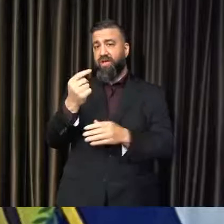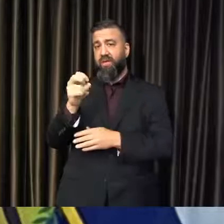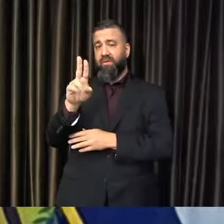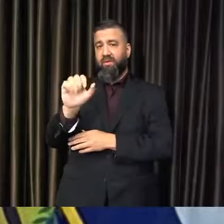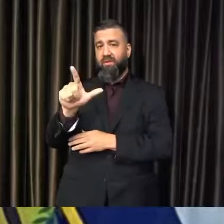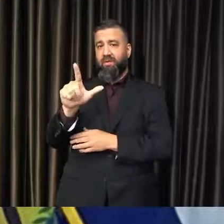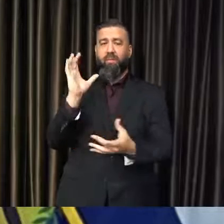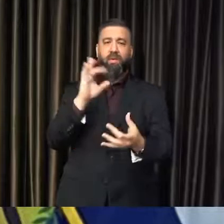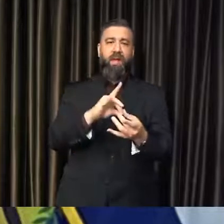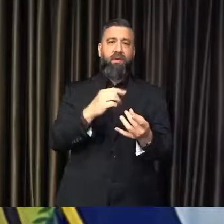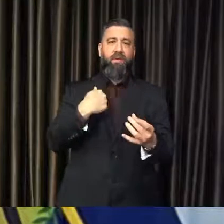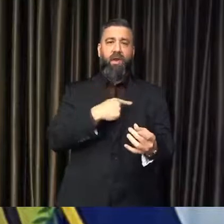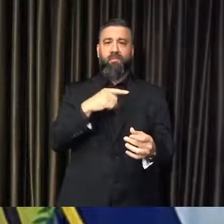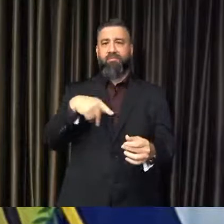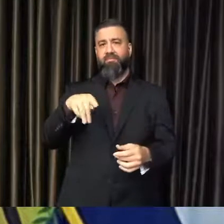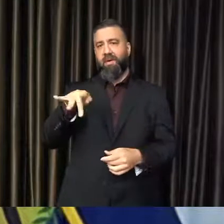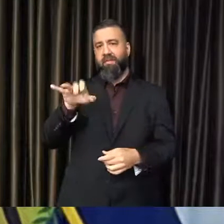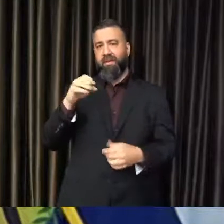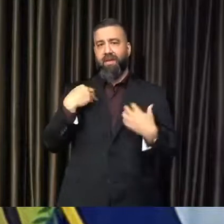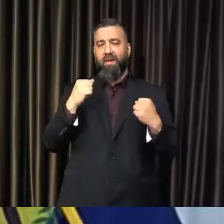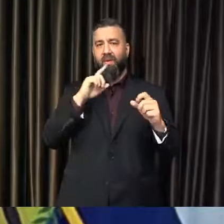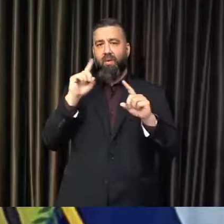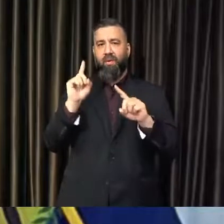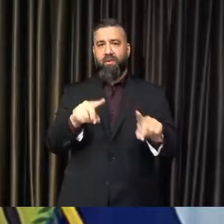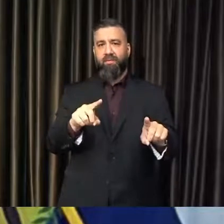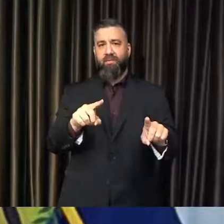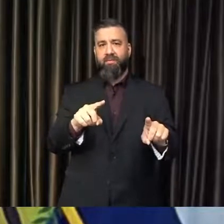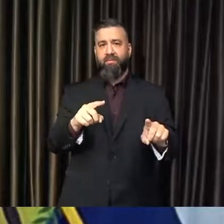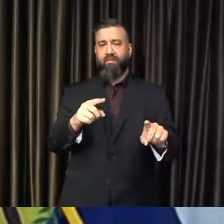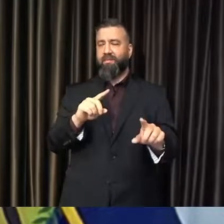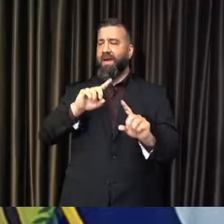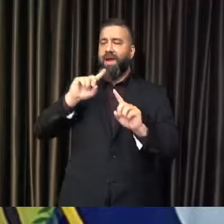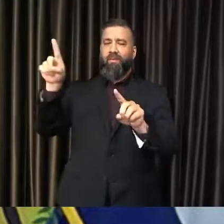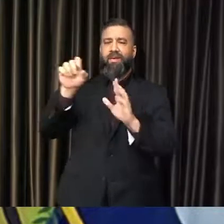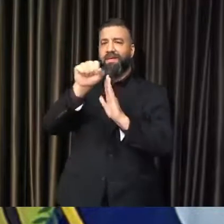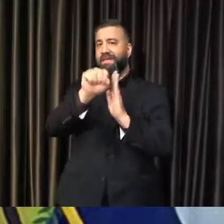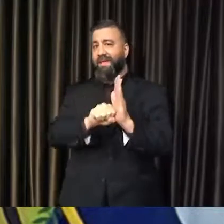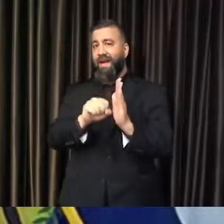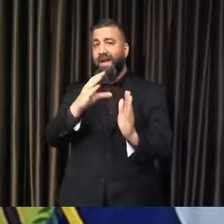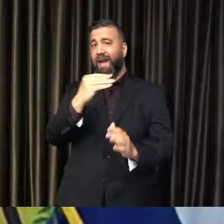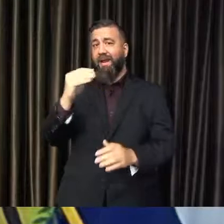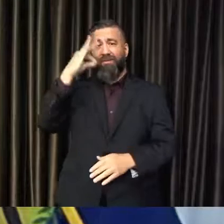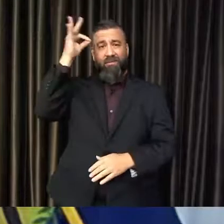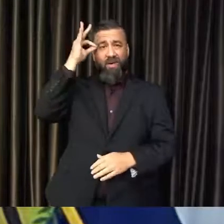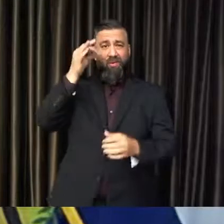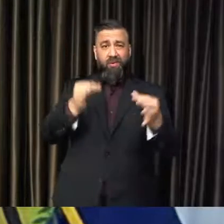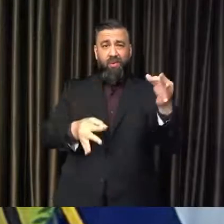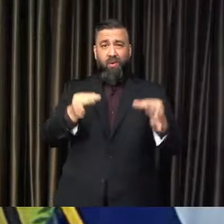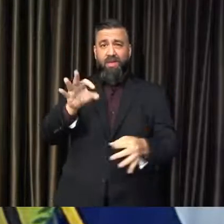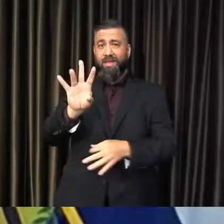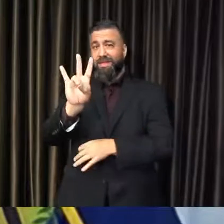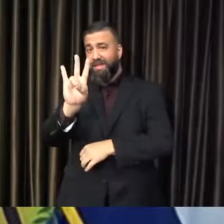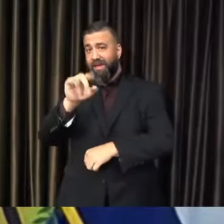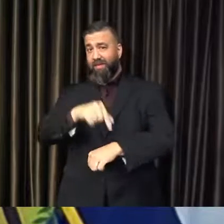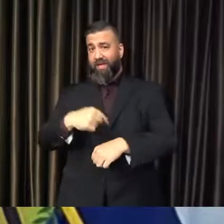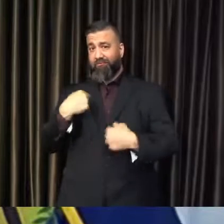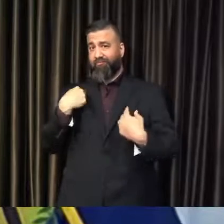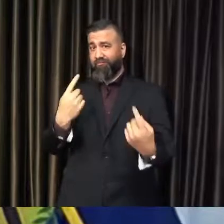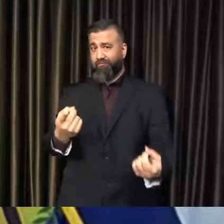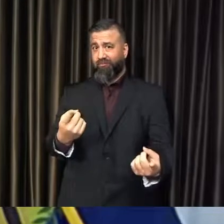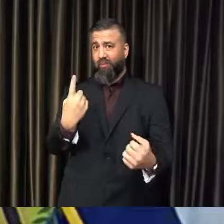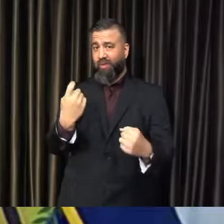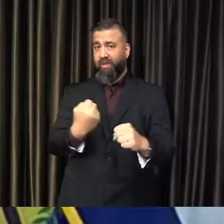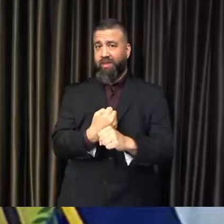health orders. We've been to state and federal courts 7 times over the past year with litigation against our public